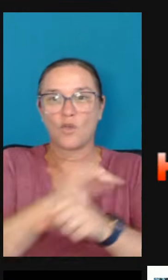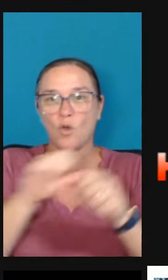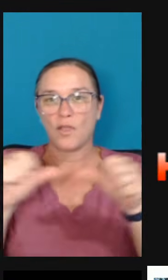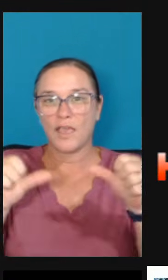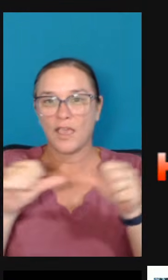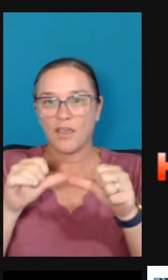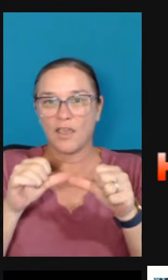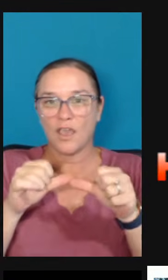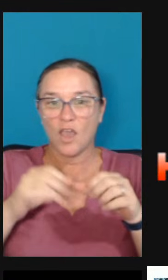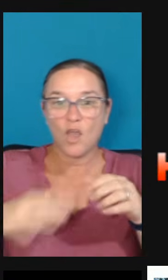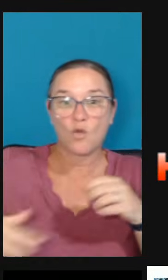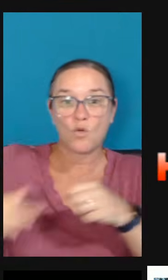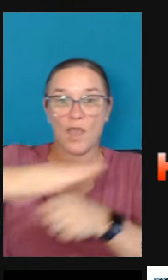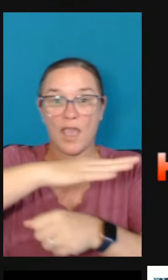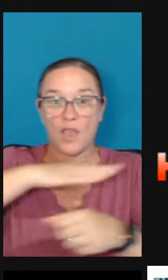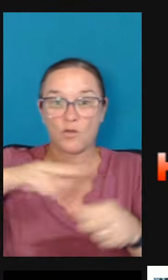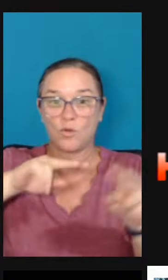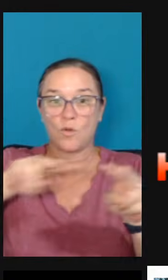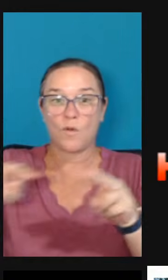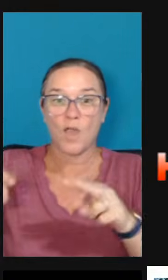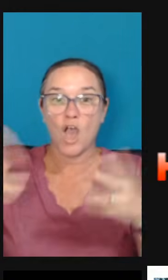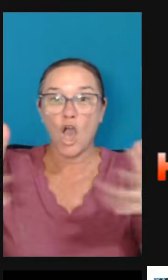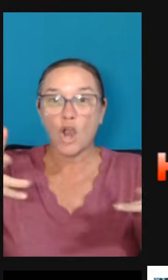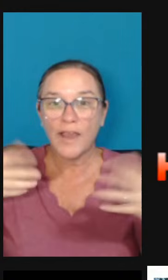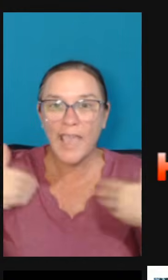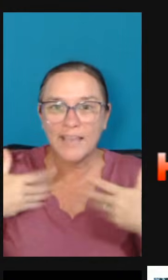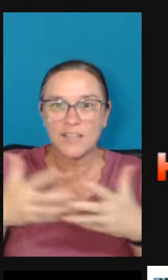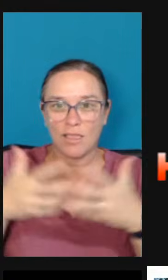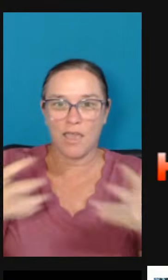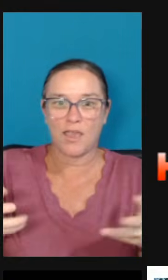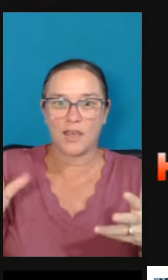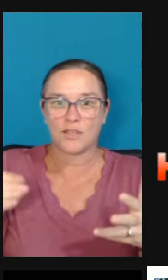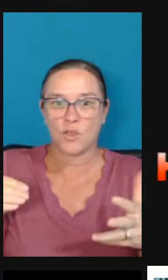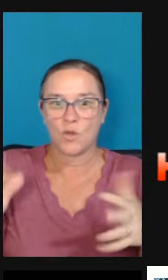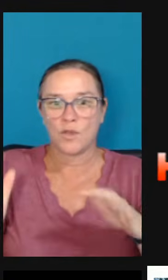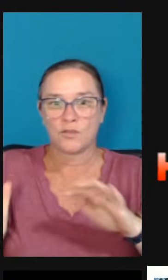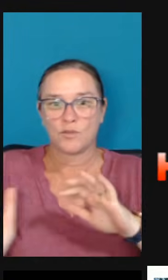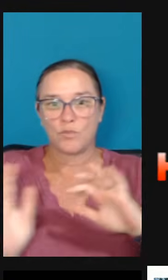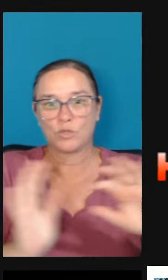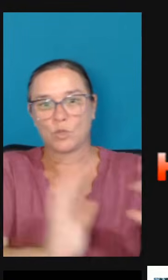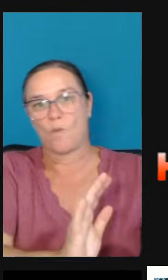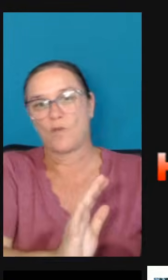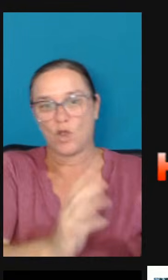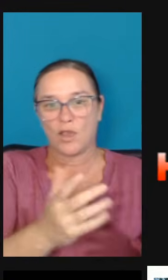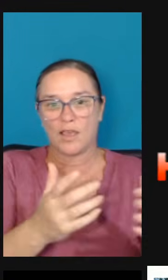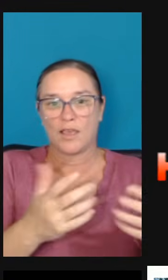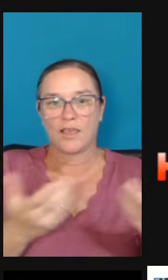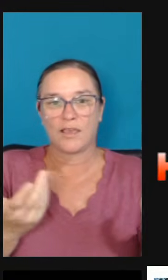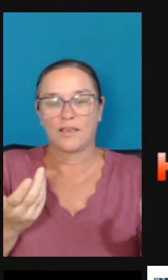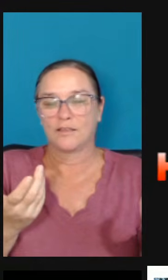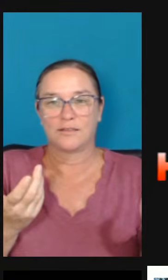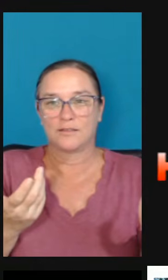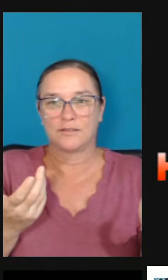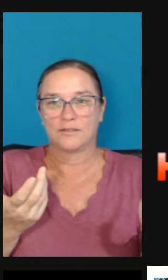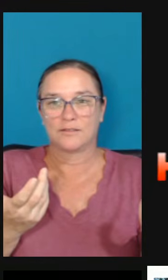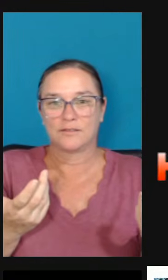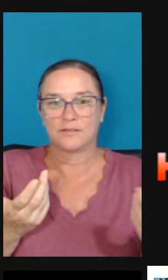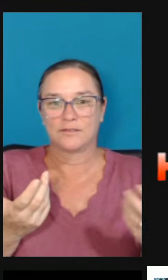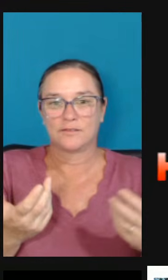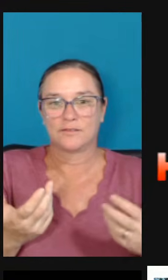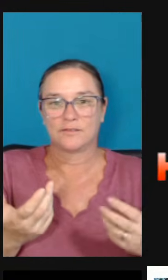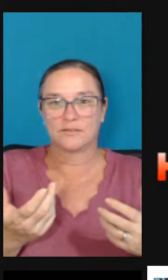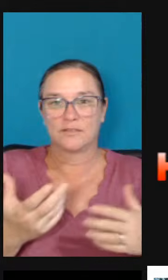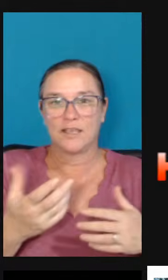overlook is already made of tephra. So you can just blow it off of there. It's not like it's getting anything else Right. contaminated. It's